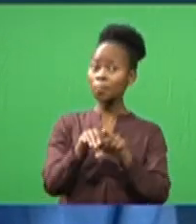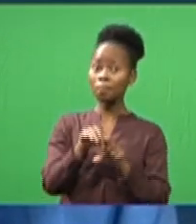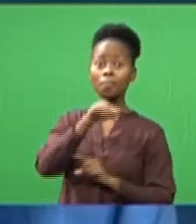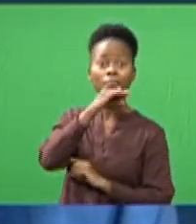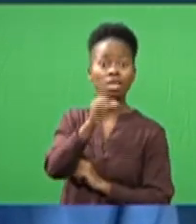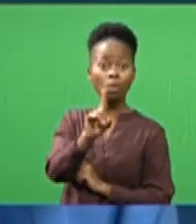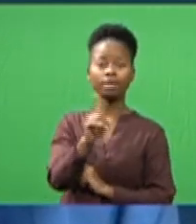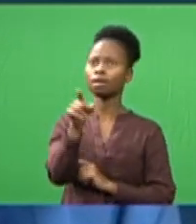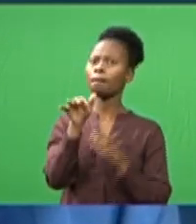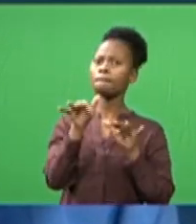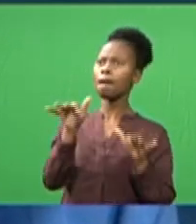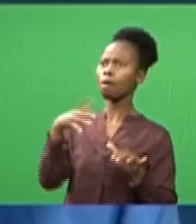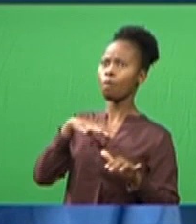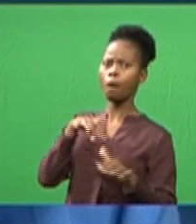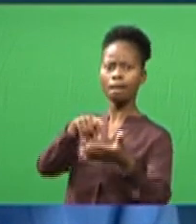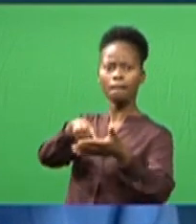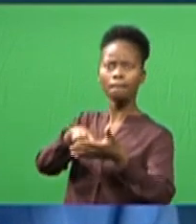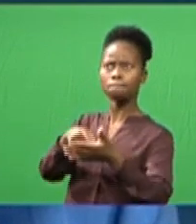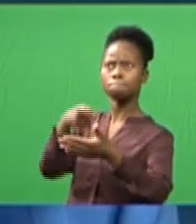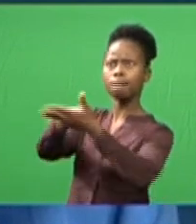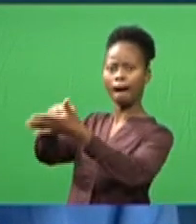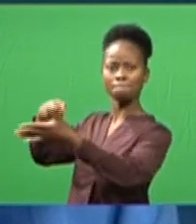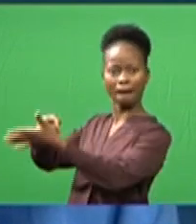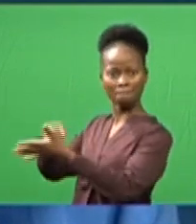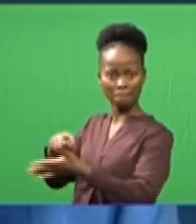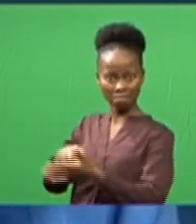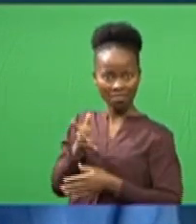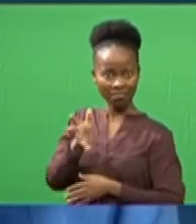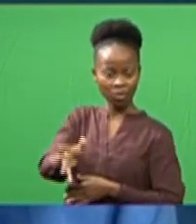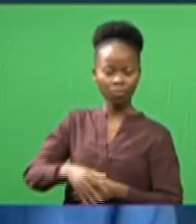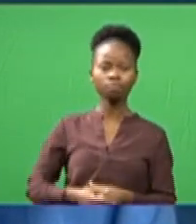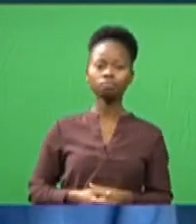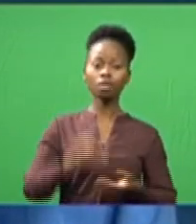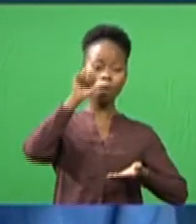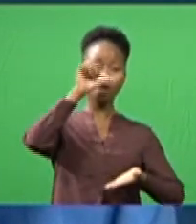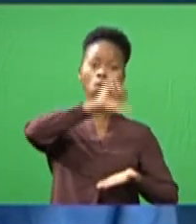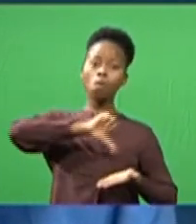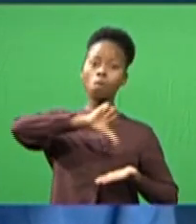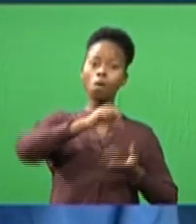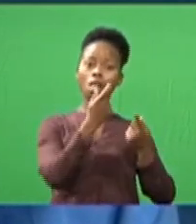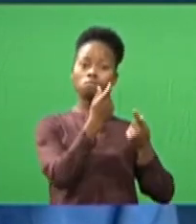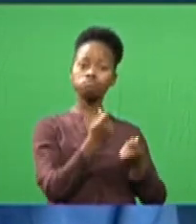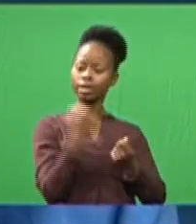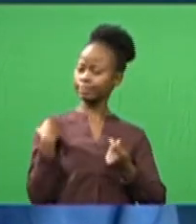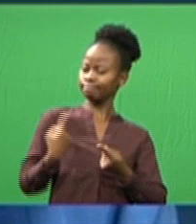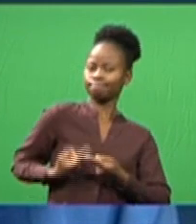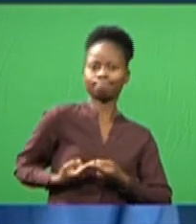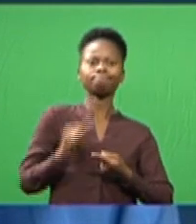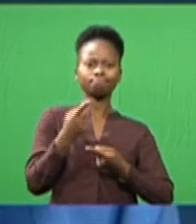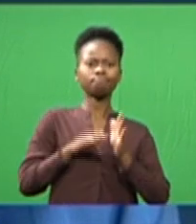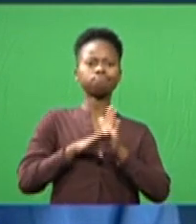demand. Oil prices were revised up sharply in the previous forecast and remain